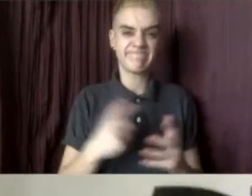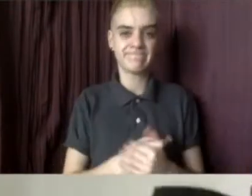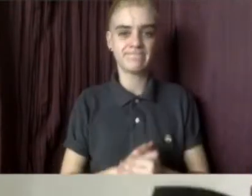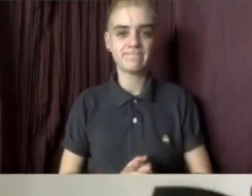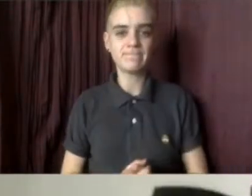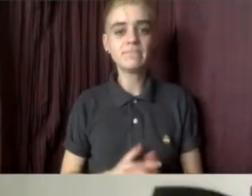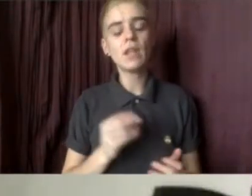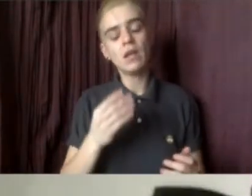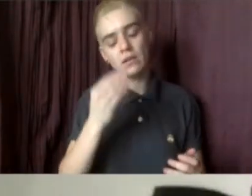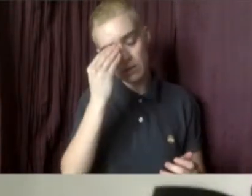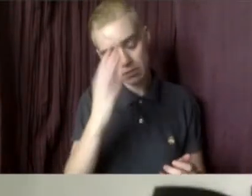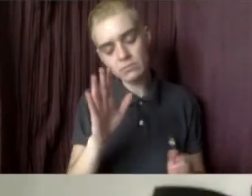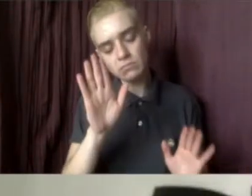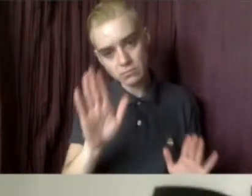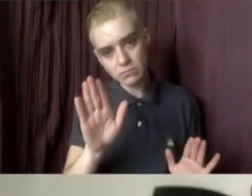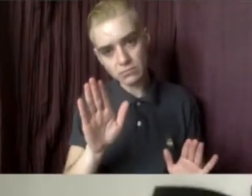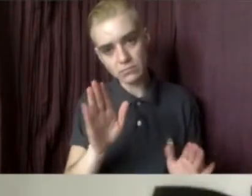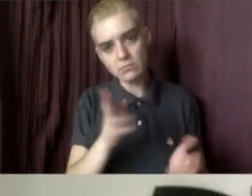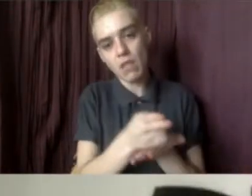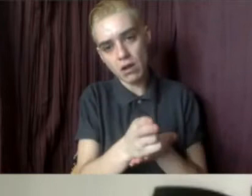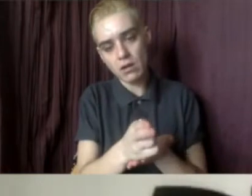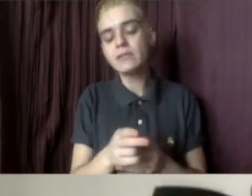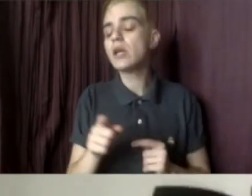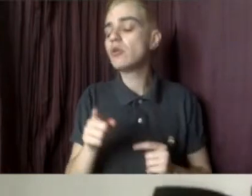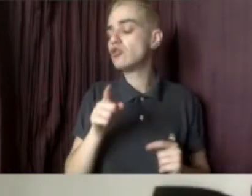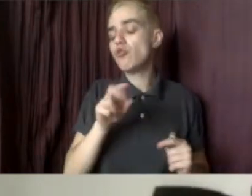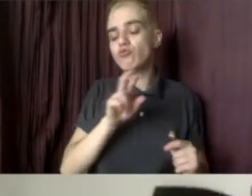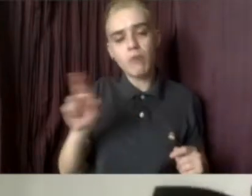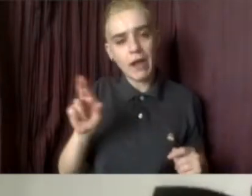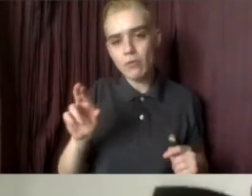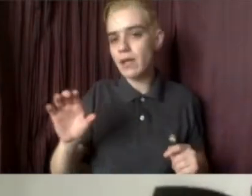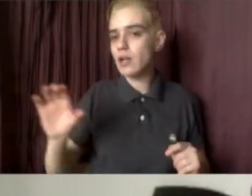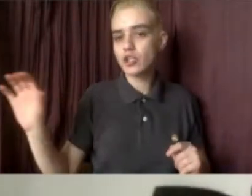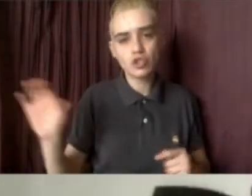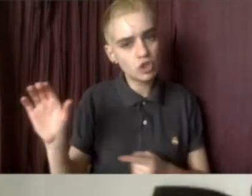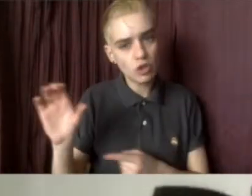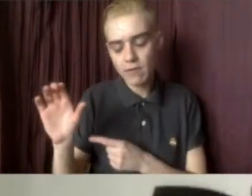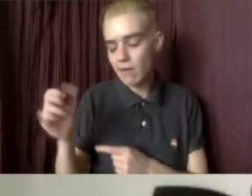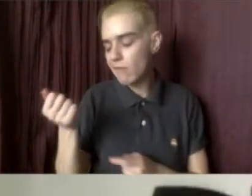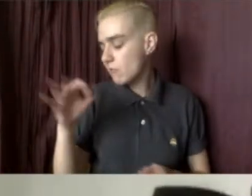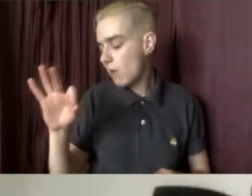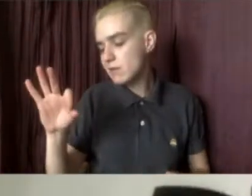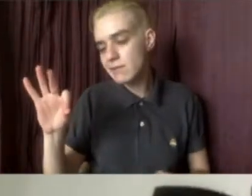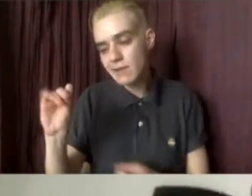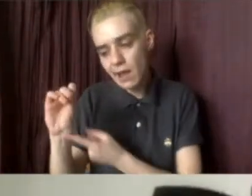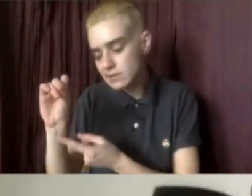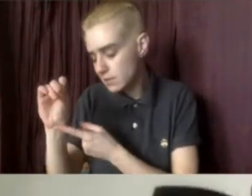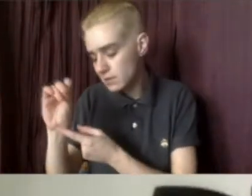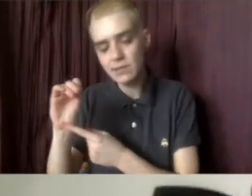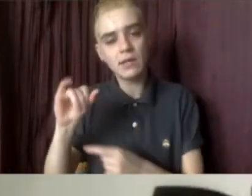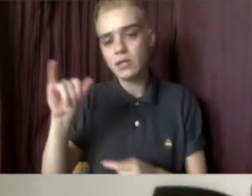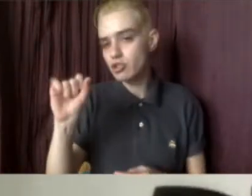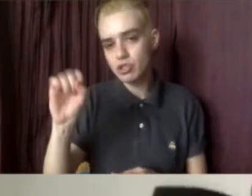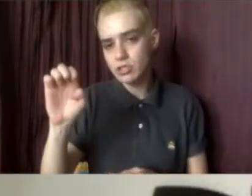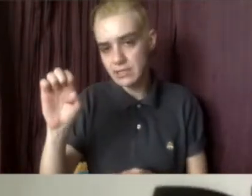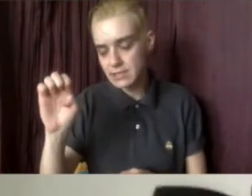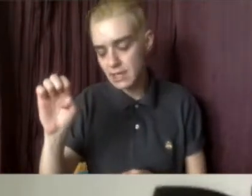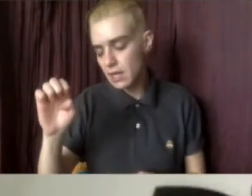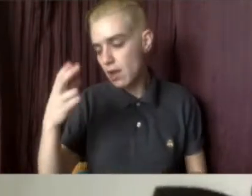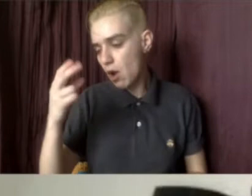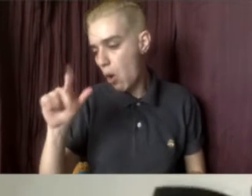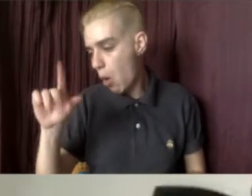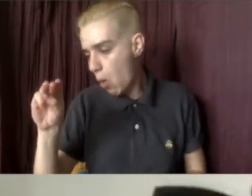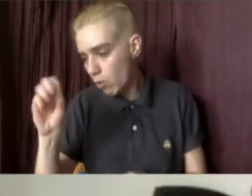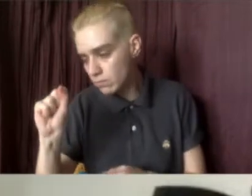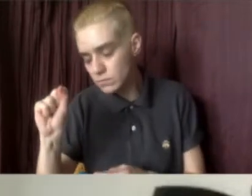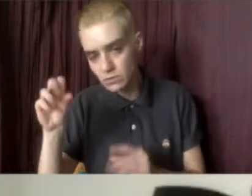But we have seen many faith-based groups who say, no, we don't care, we're gonna go, all right. There are a lot of synagogues, a lot of mosques. I